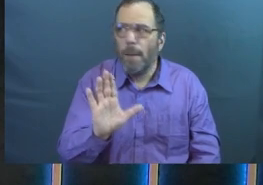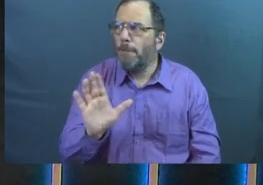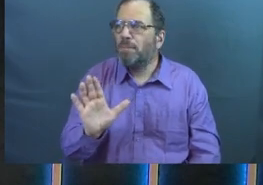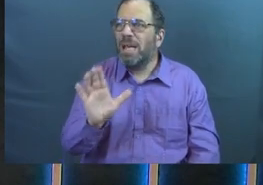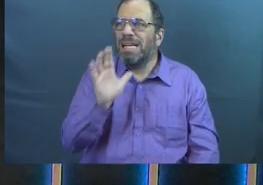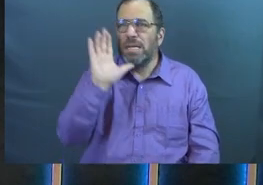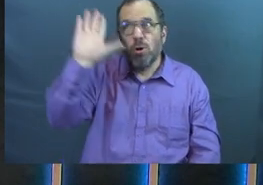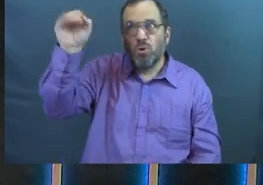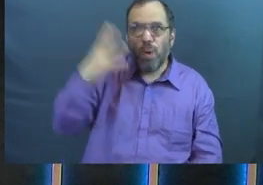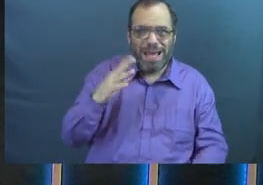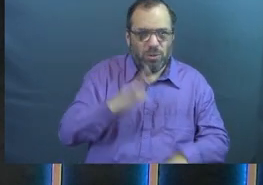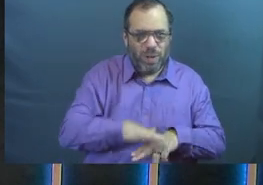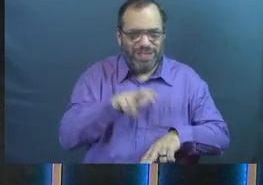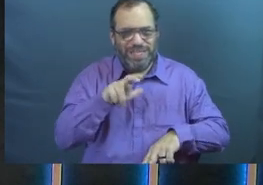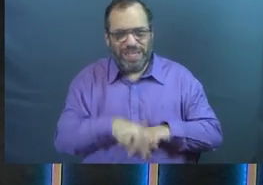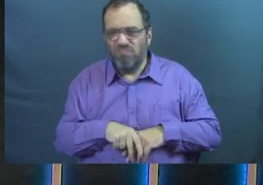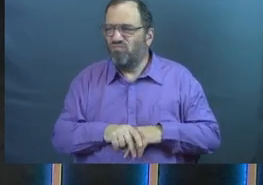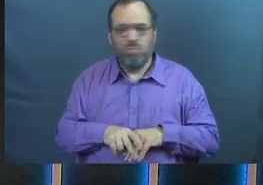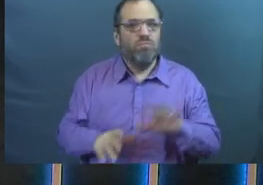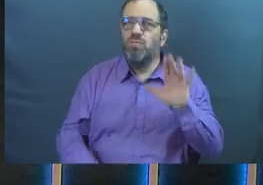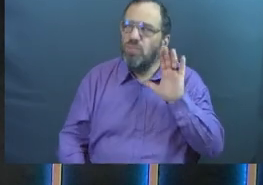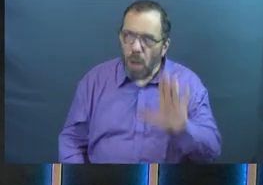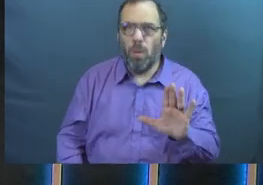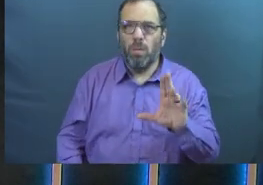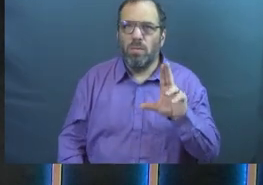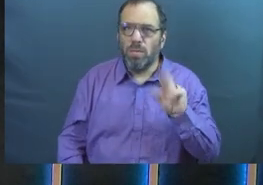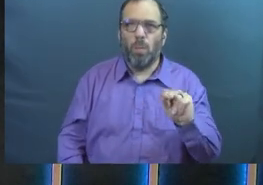Not grace so that we can sit. No.